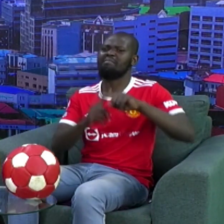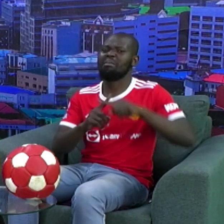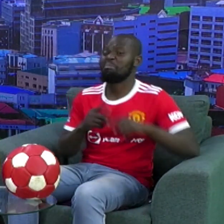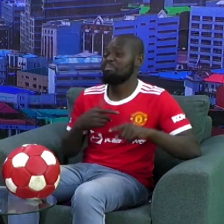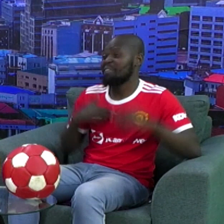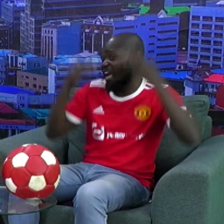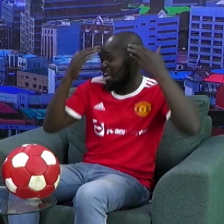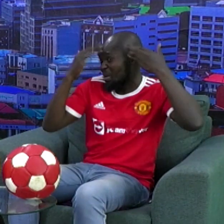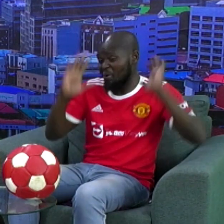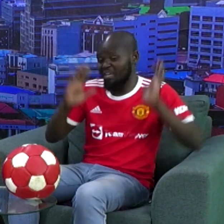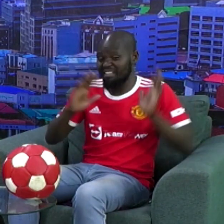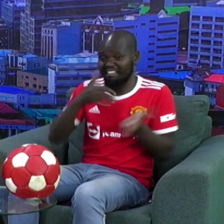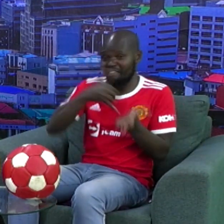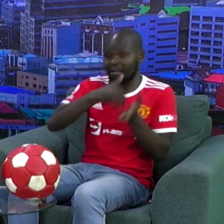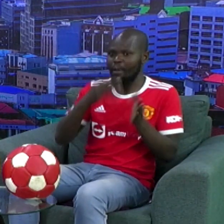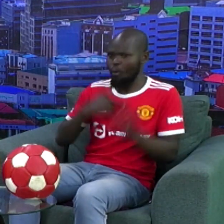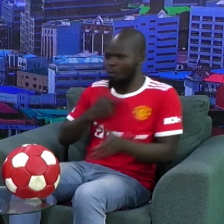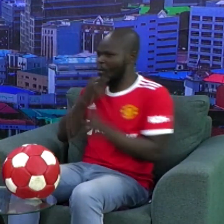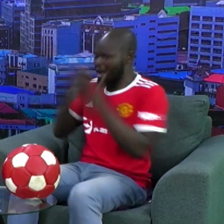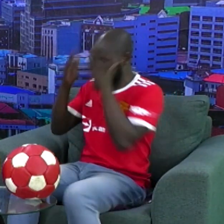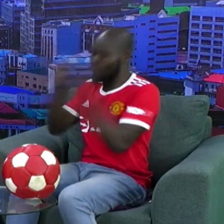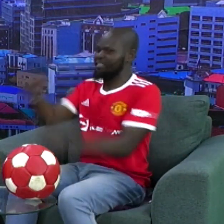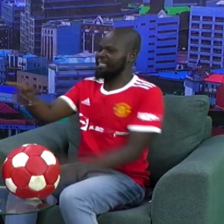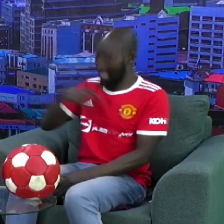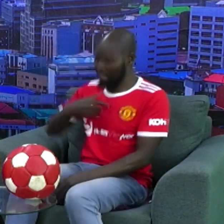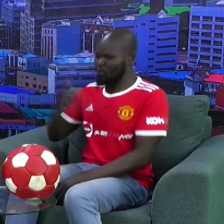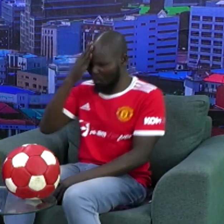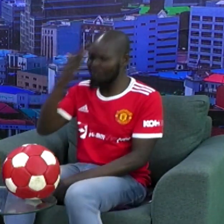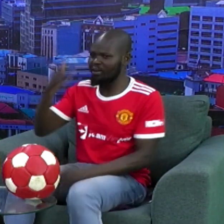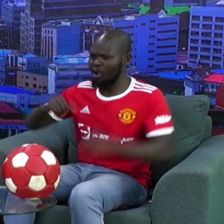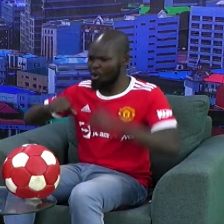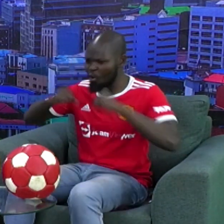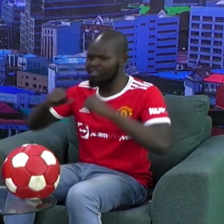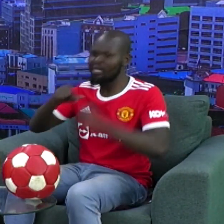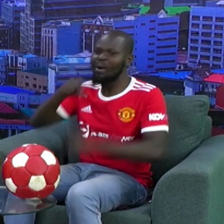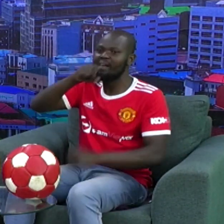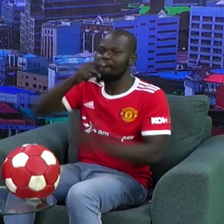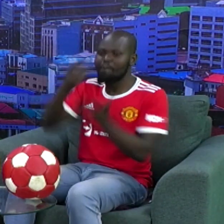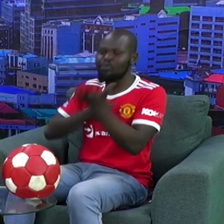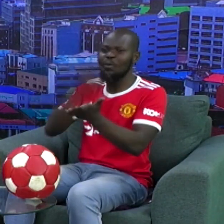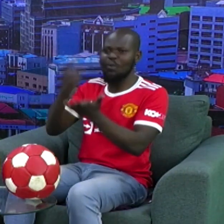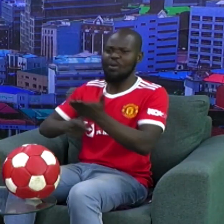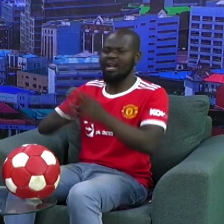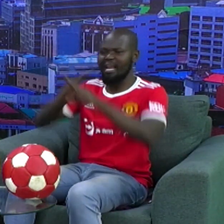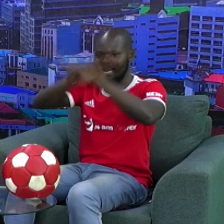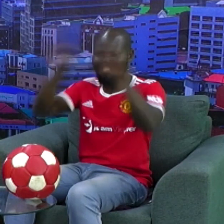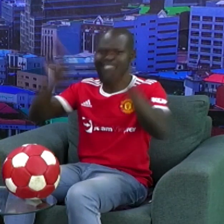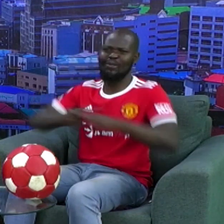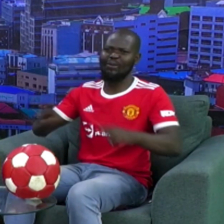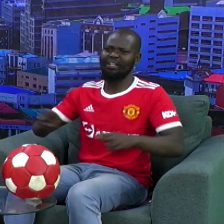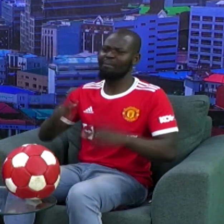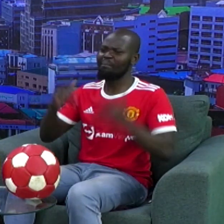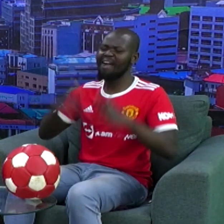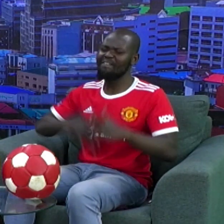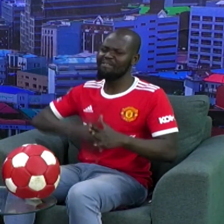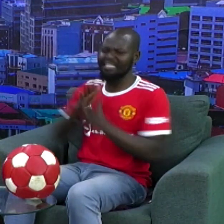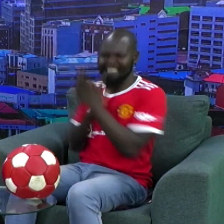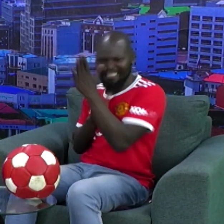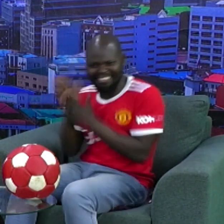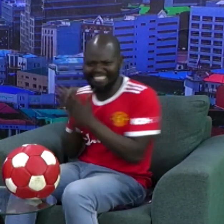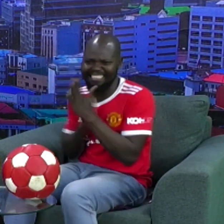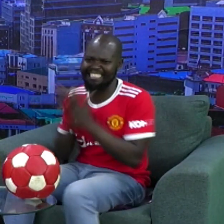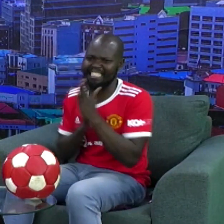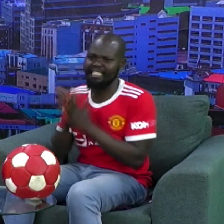back to its glory. So I think I'm really focusing and I'm confident because the